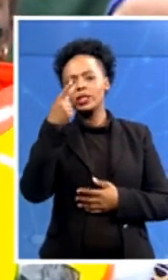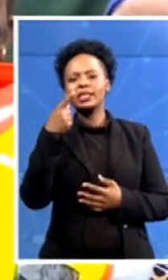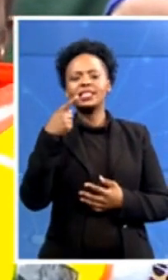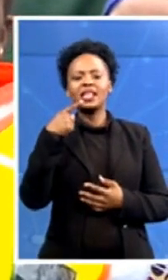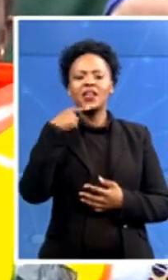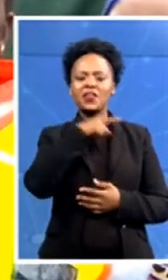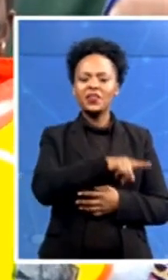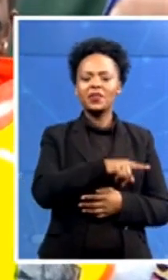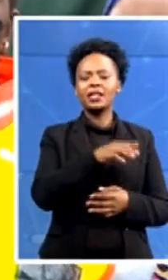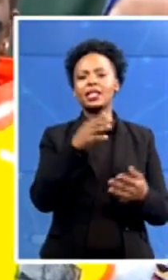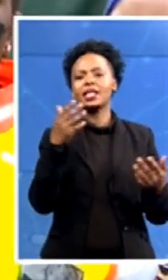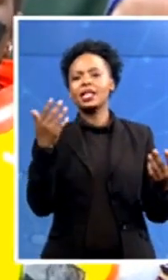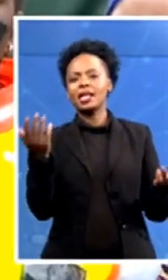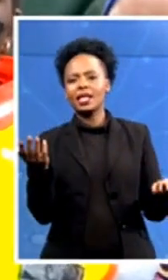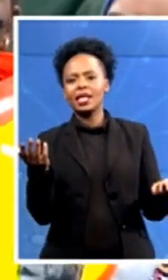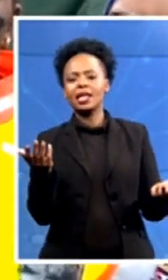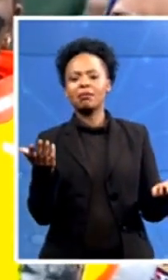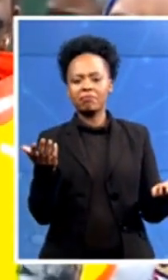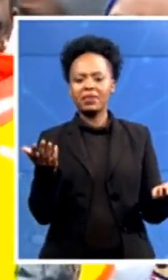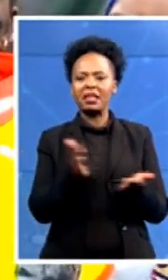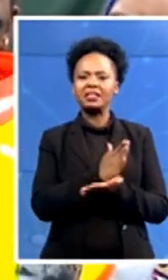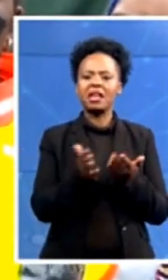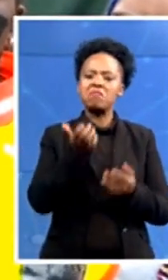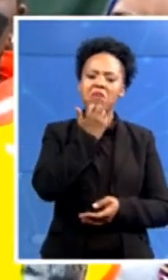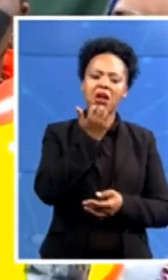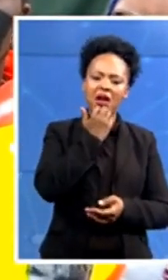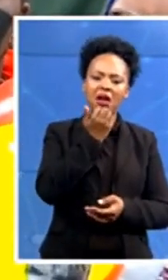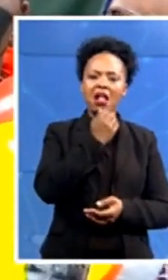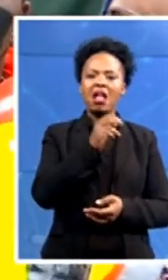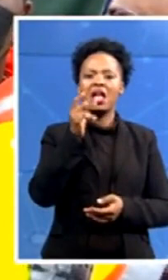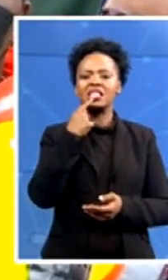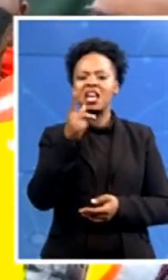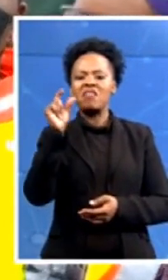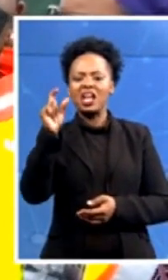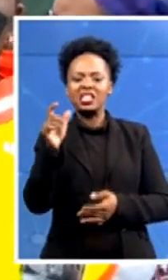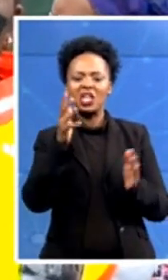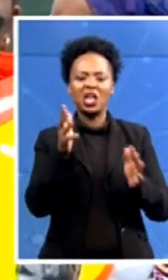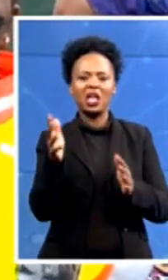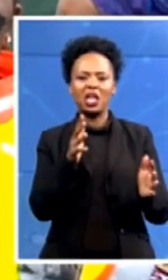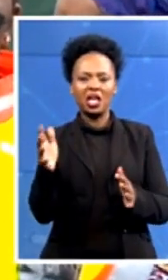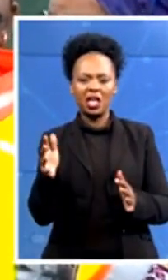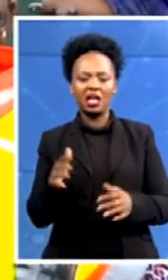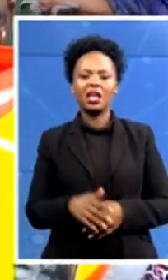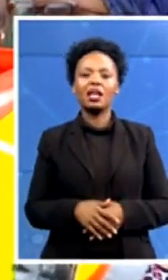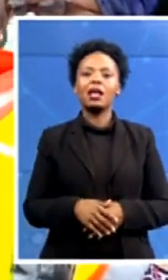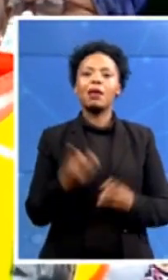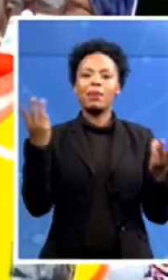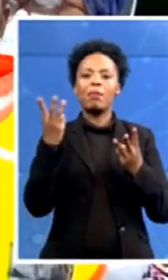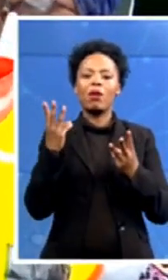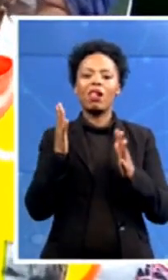to see KZN dropping. So at the current moment, KZN is just